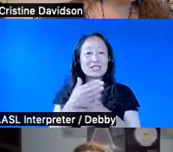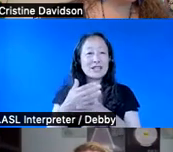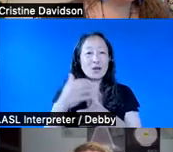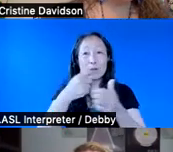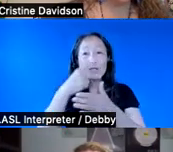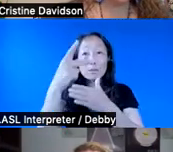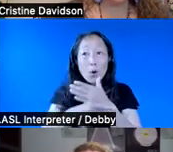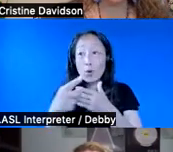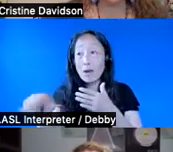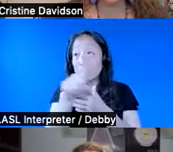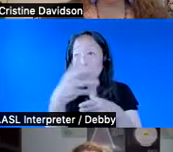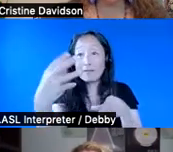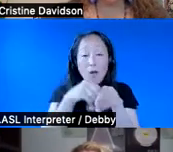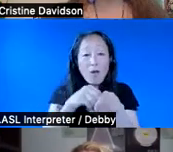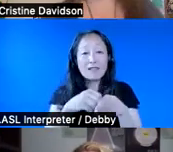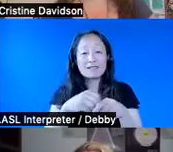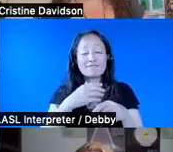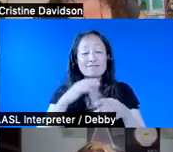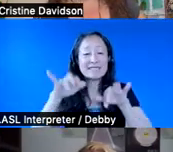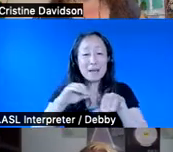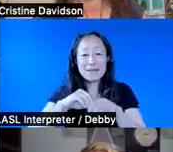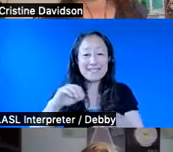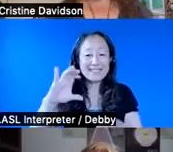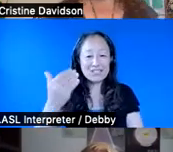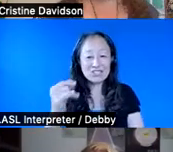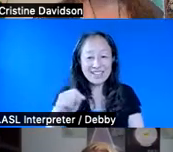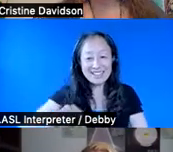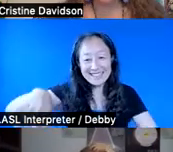I see you, Summer.